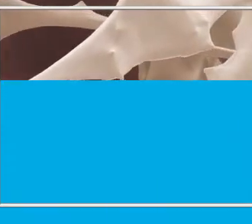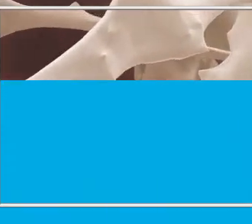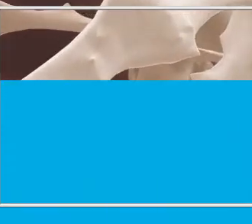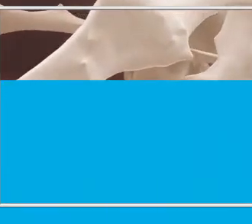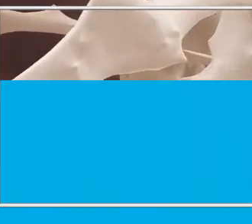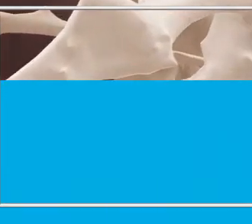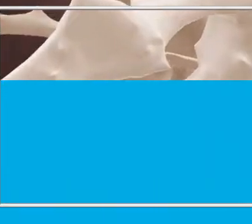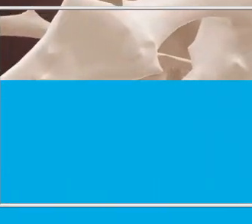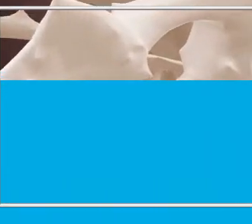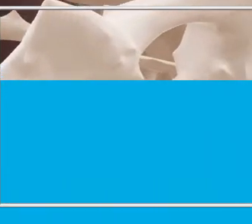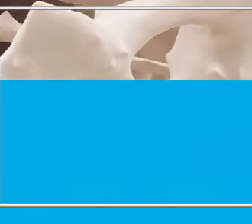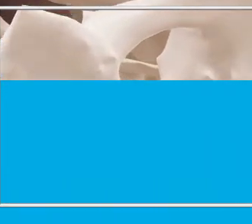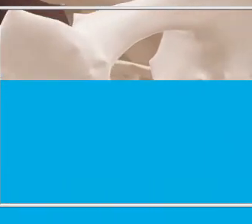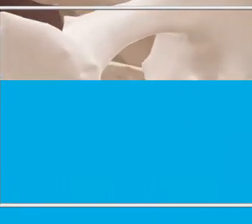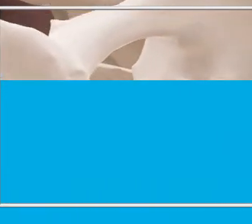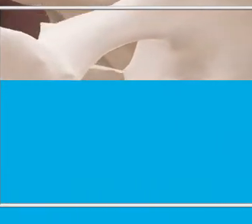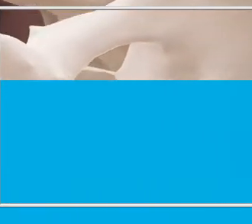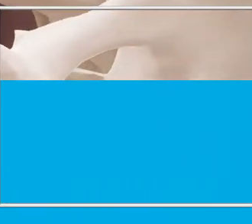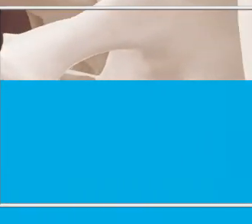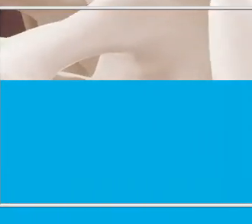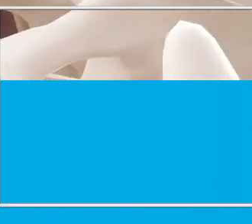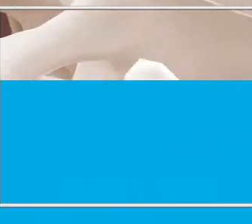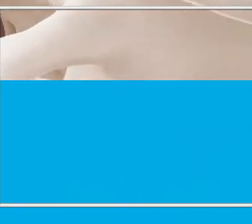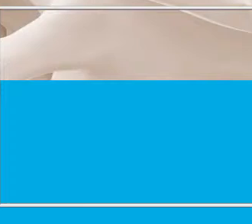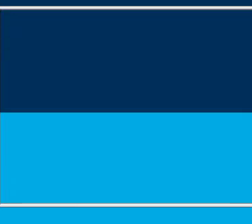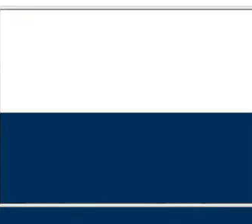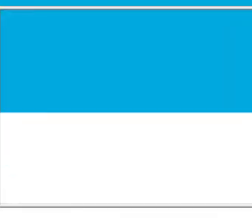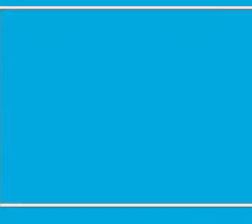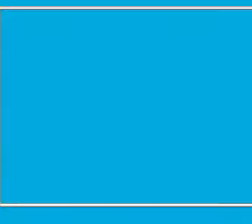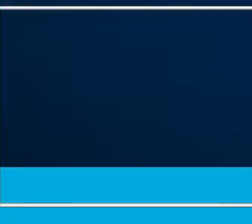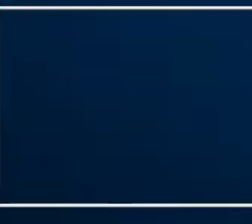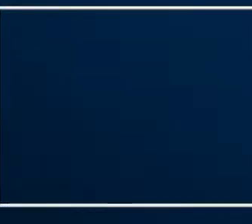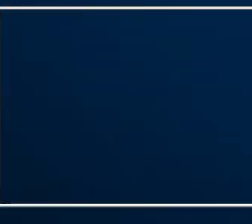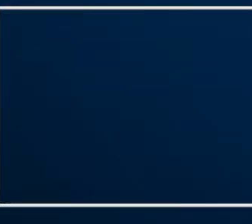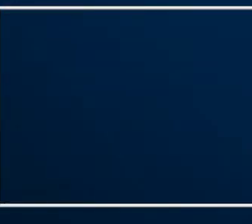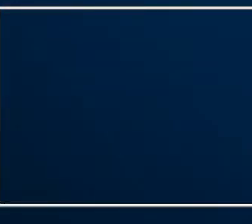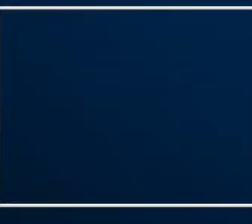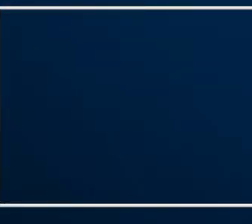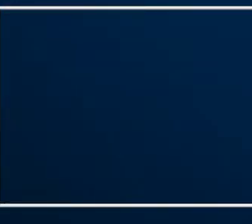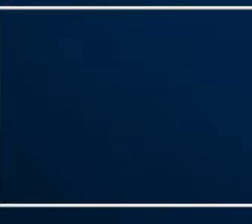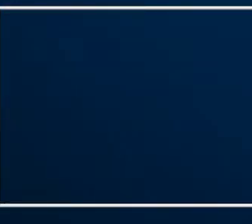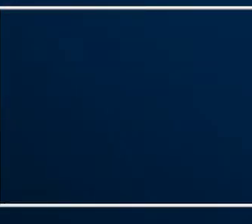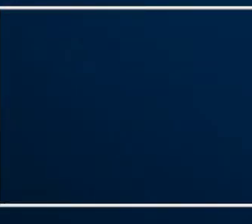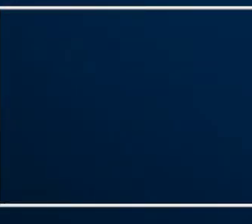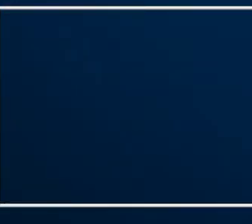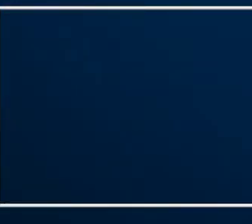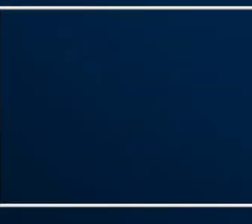marrow. How a selfless donation became Justin's second chance. Friday at 8.